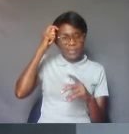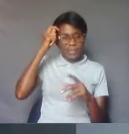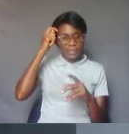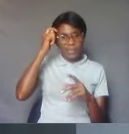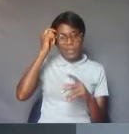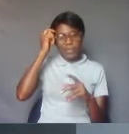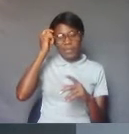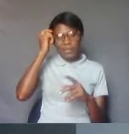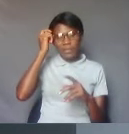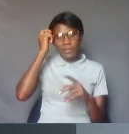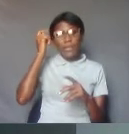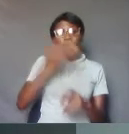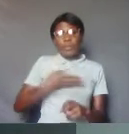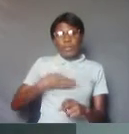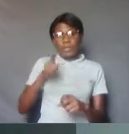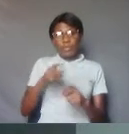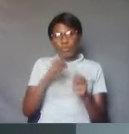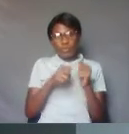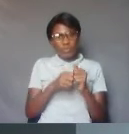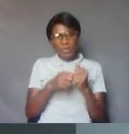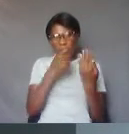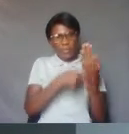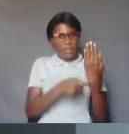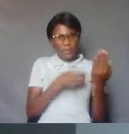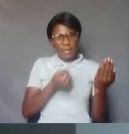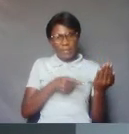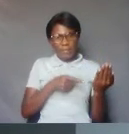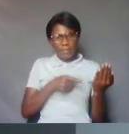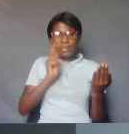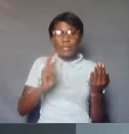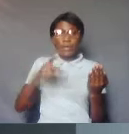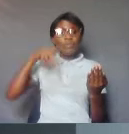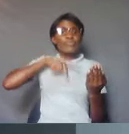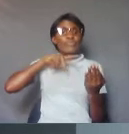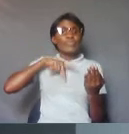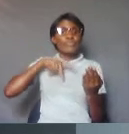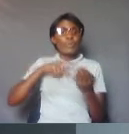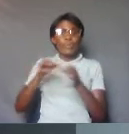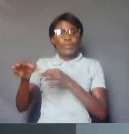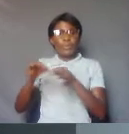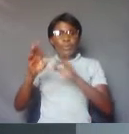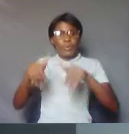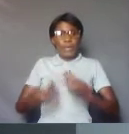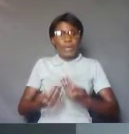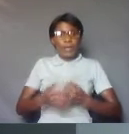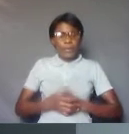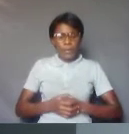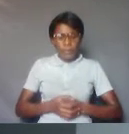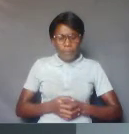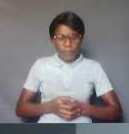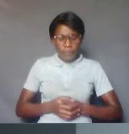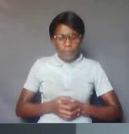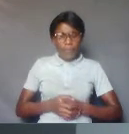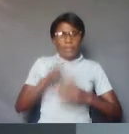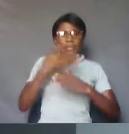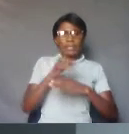has problems with the Bible as a written text, which prioritizes the spoken